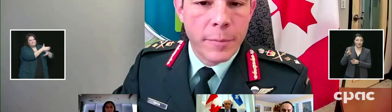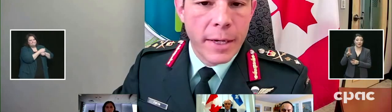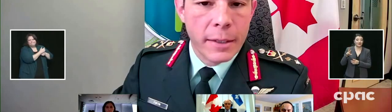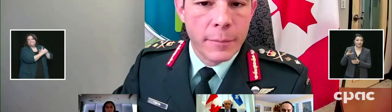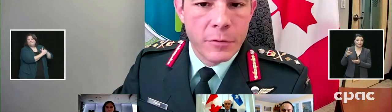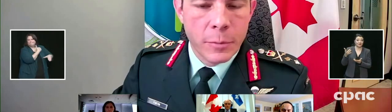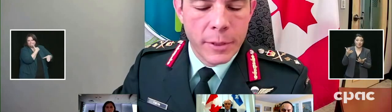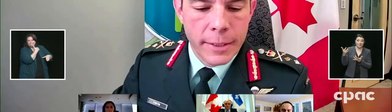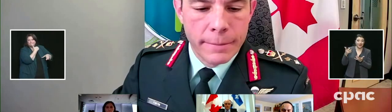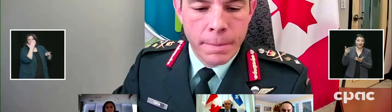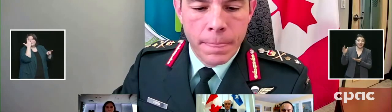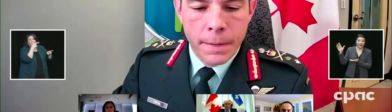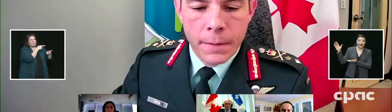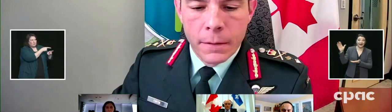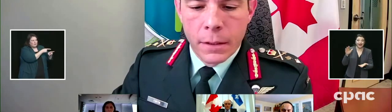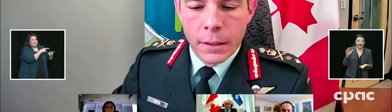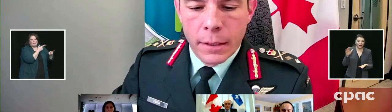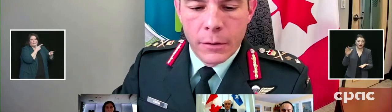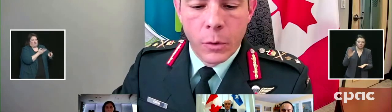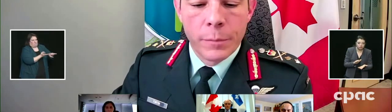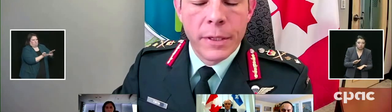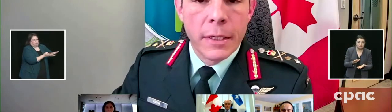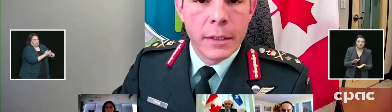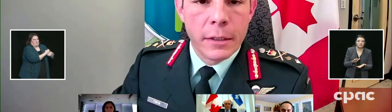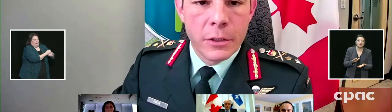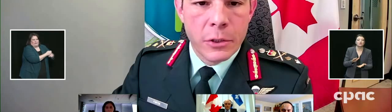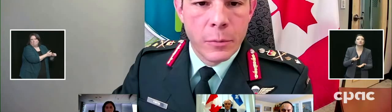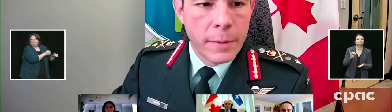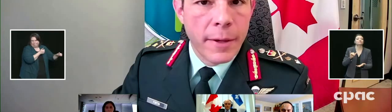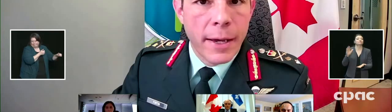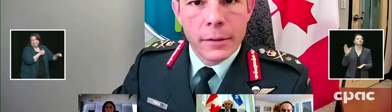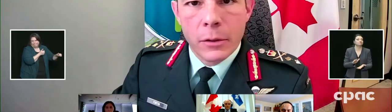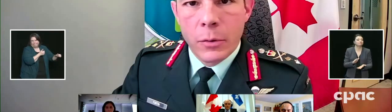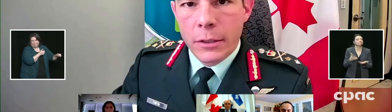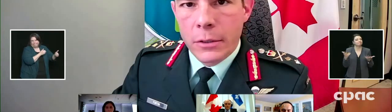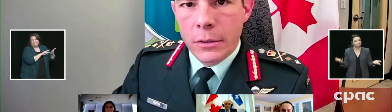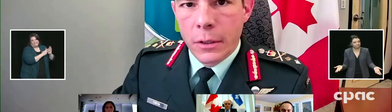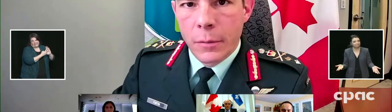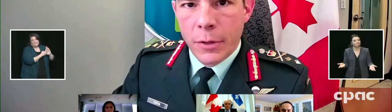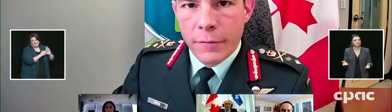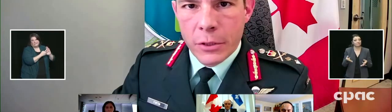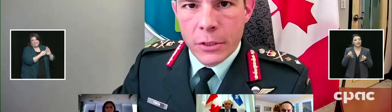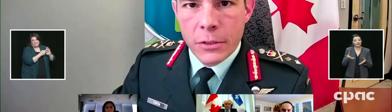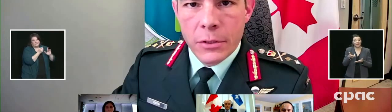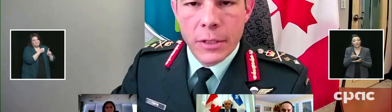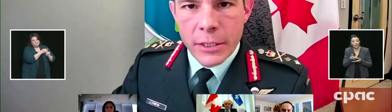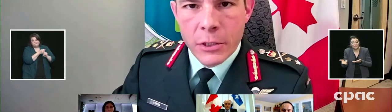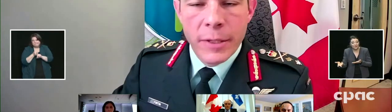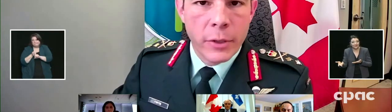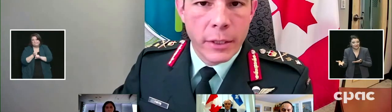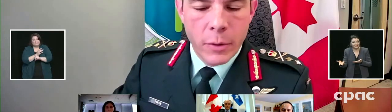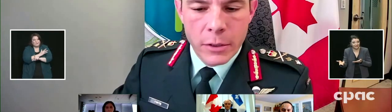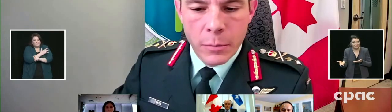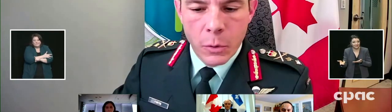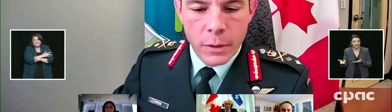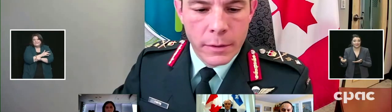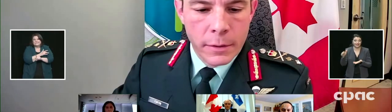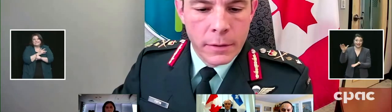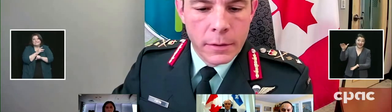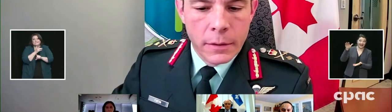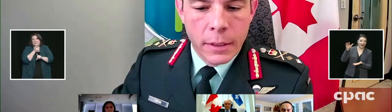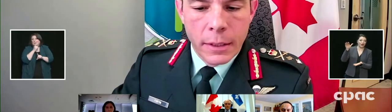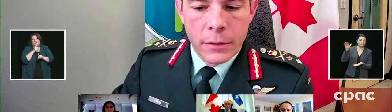by a ramping back up of supply. There will be considerable impact across all provinces, asymmetric across the